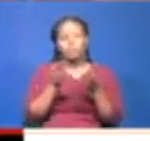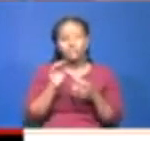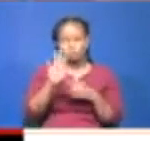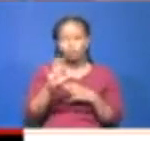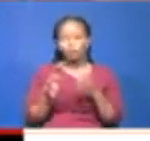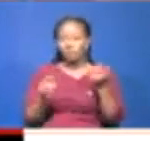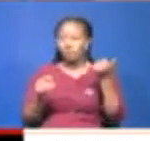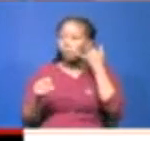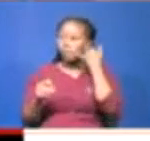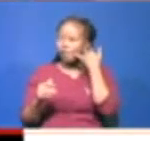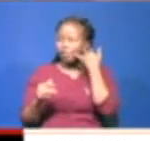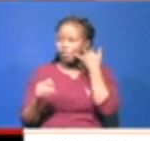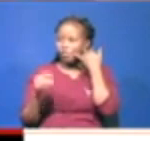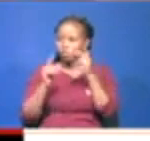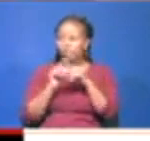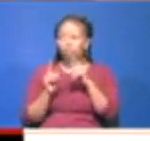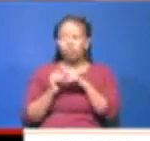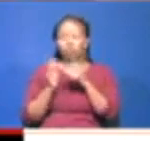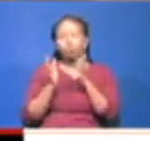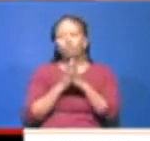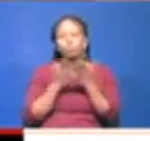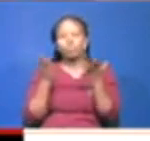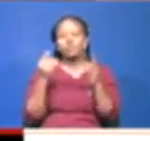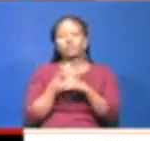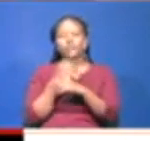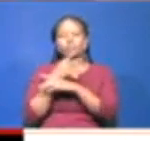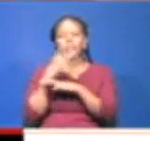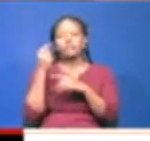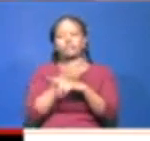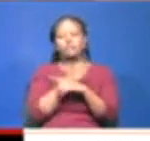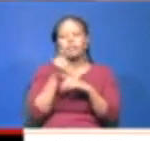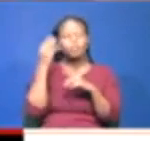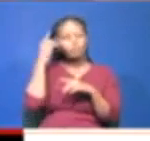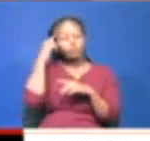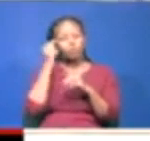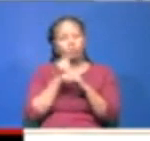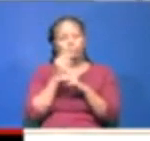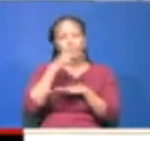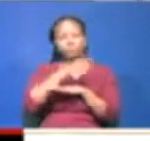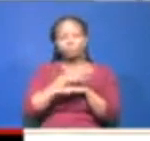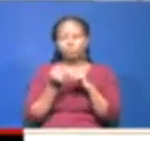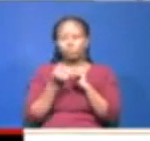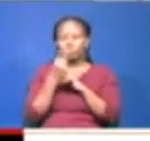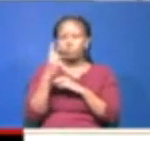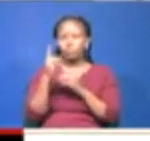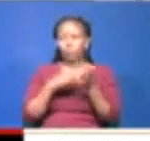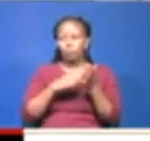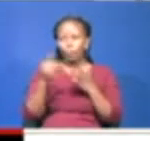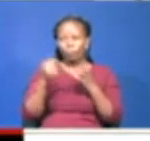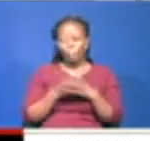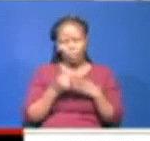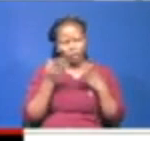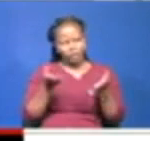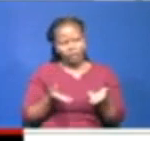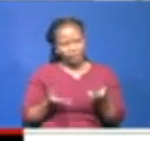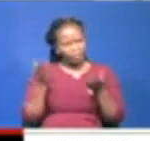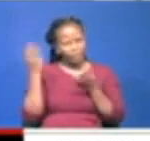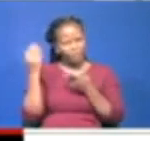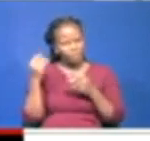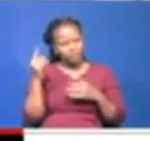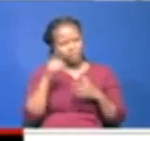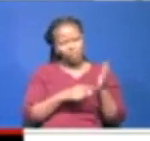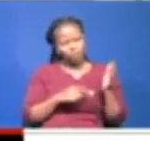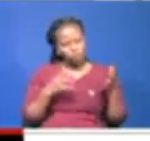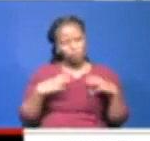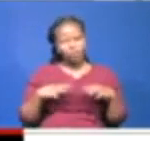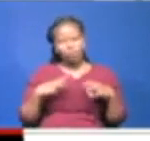phone, and with coaching and mentoring over 12 weeks. Mm-hmm. And what do you expect of those people who will